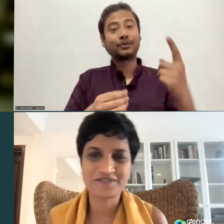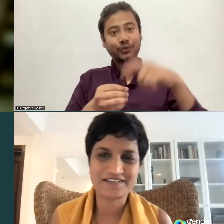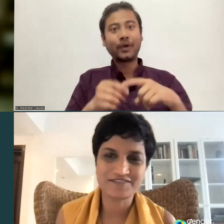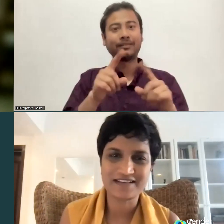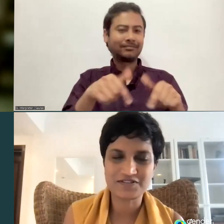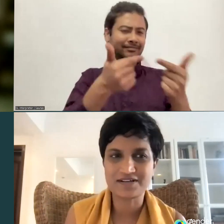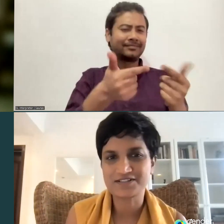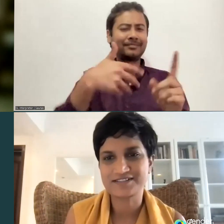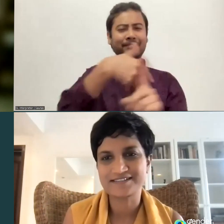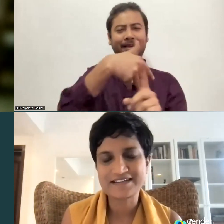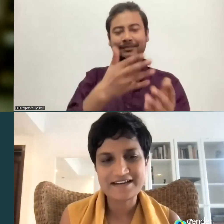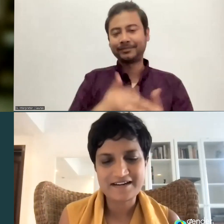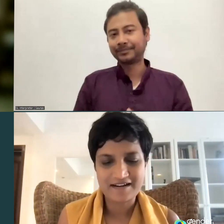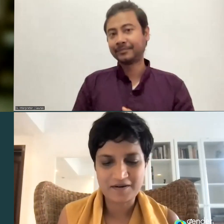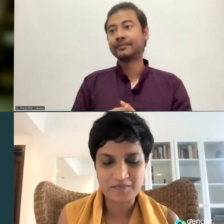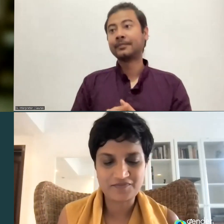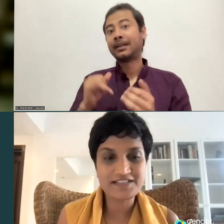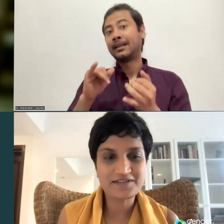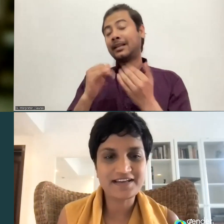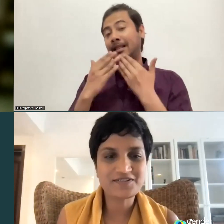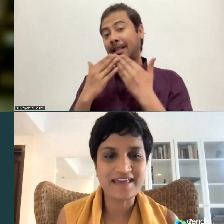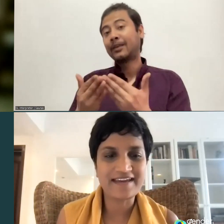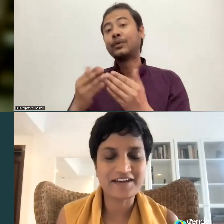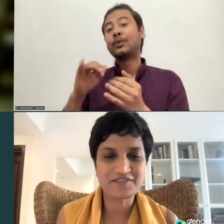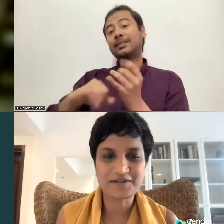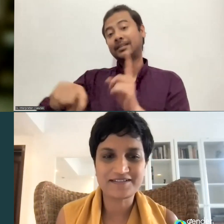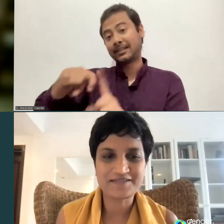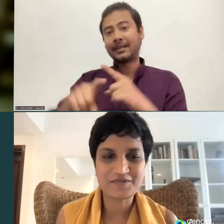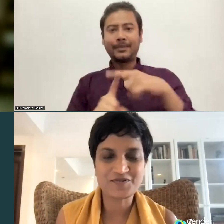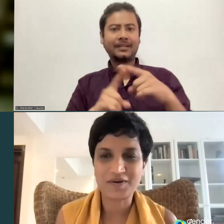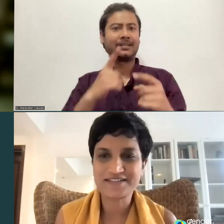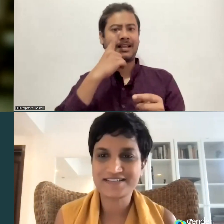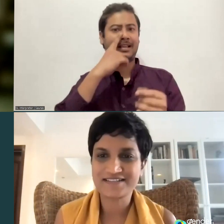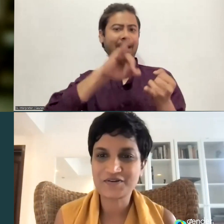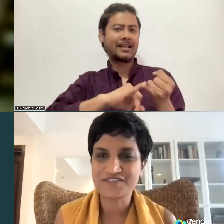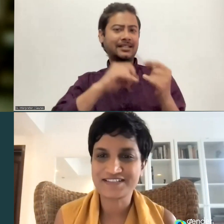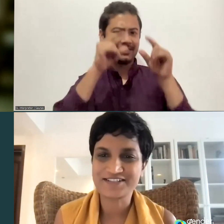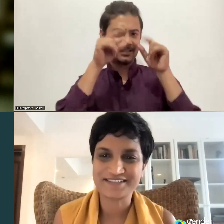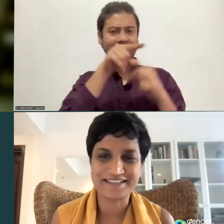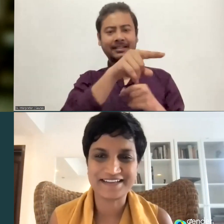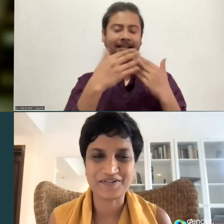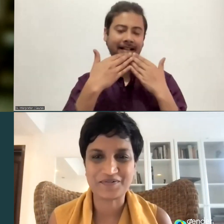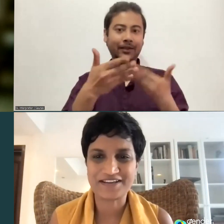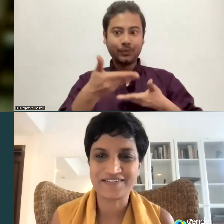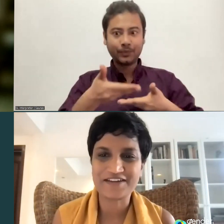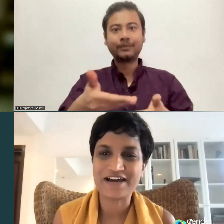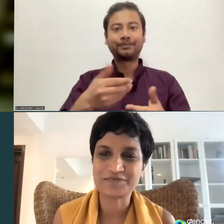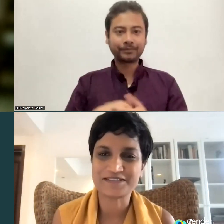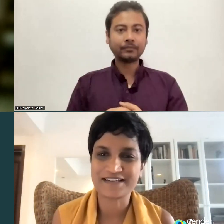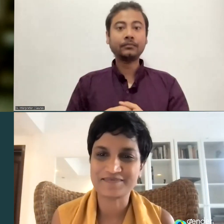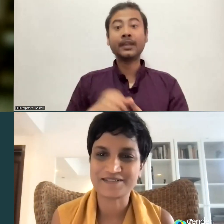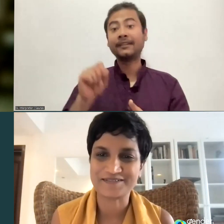you, Shambhavi, for that introduction. First, I would like to thank everyone who's joined us in this conversation, giving